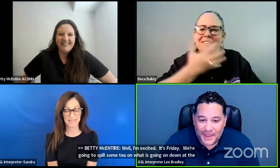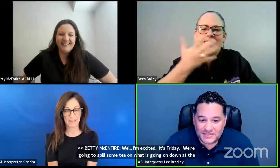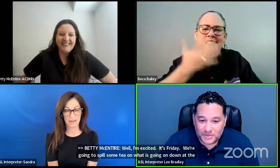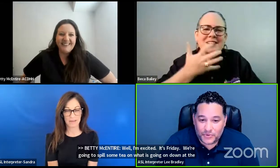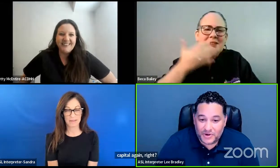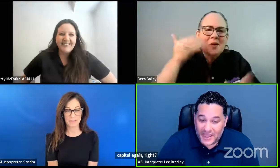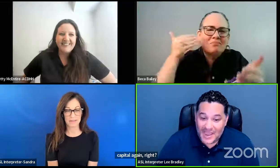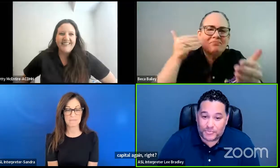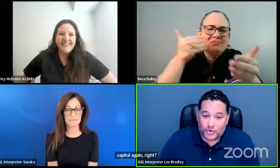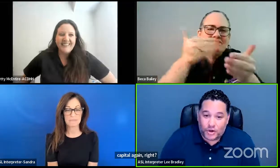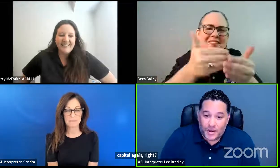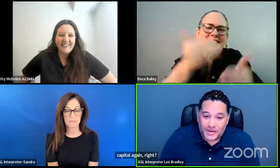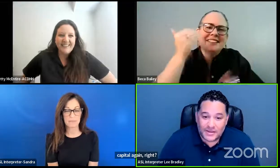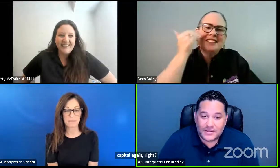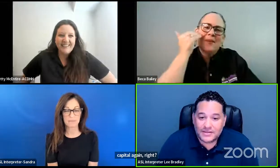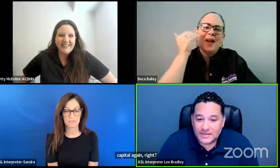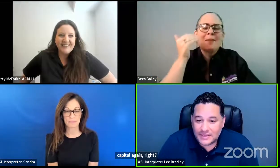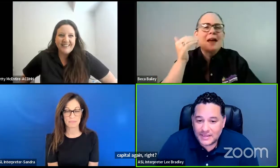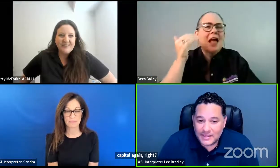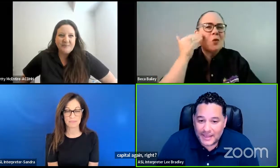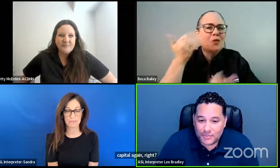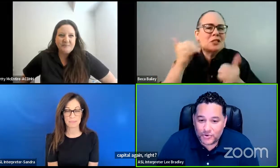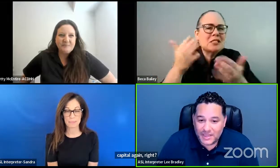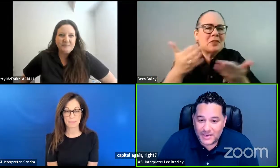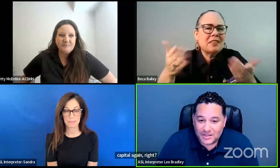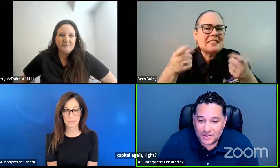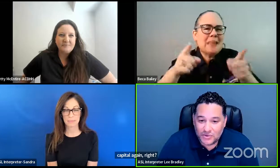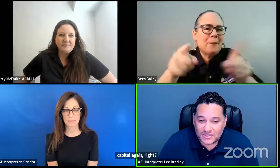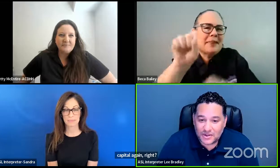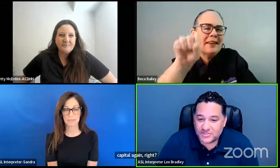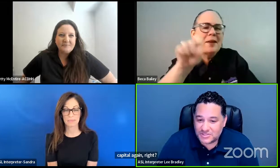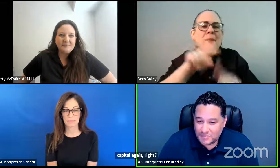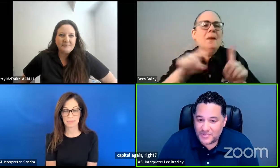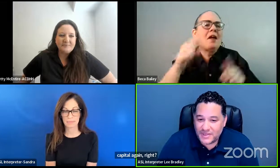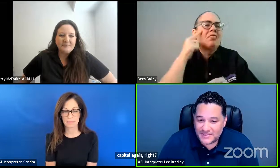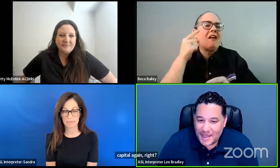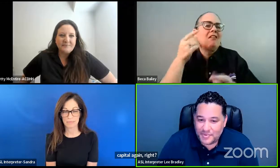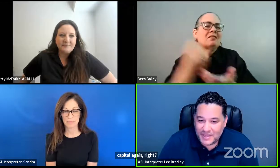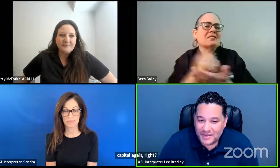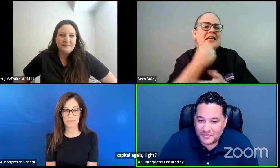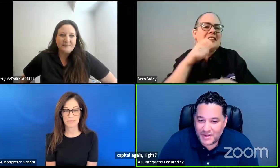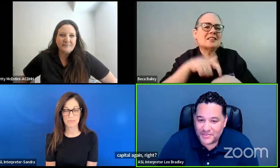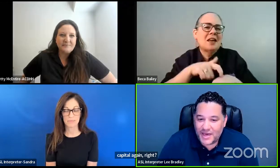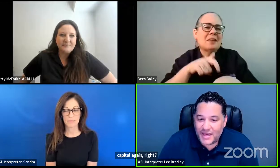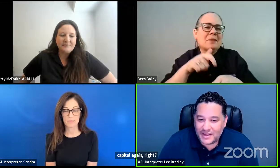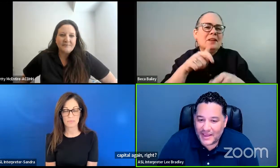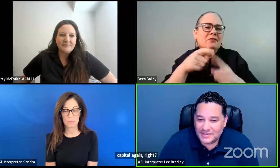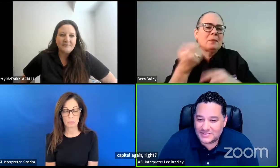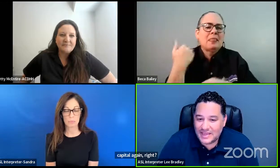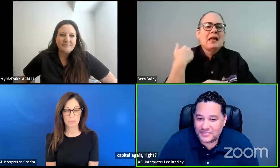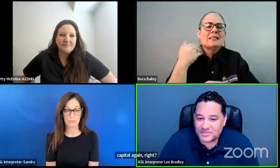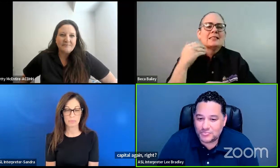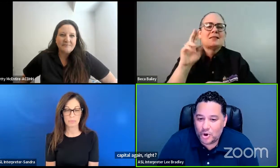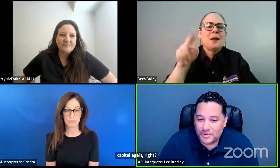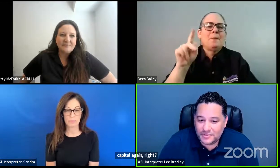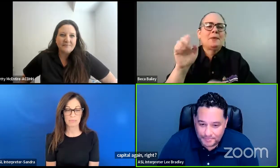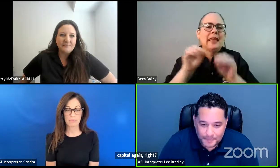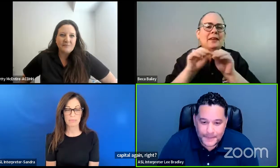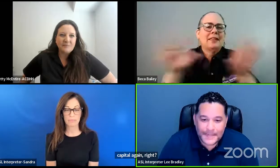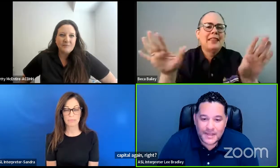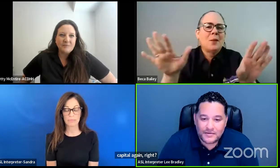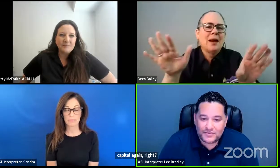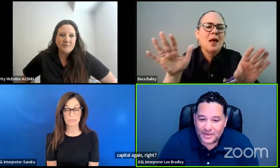It's amazing. We're in April already and we're getting close. I know there's some things happening, but I thought I'd take this